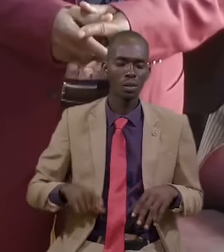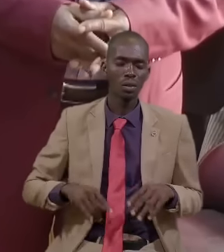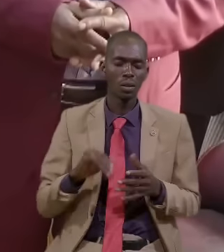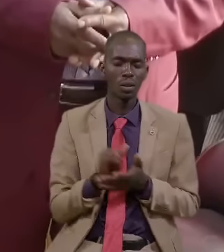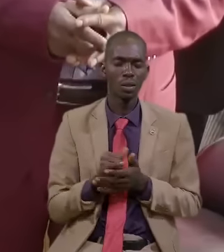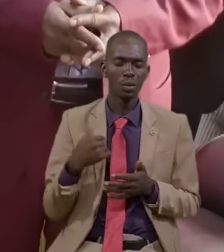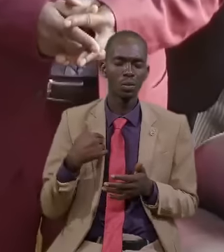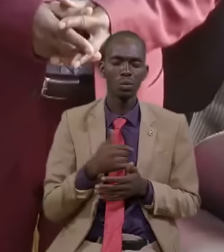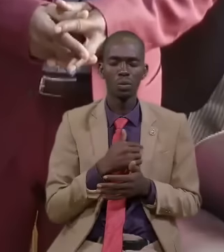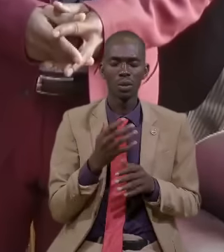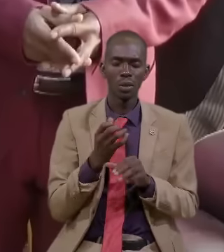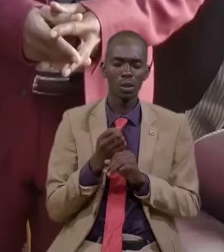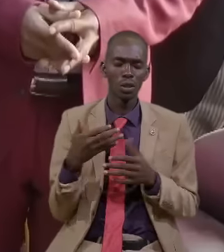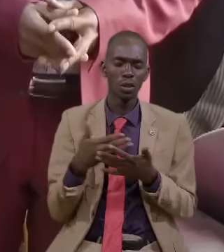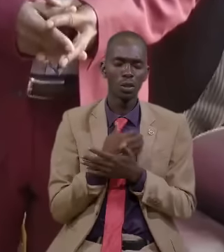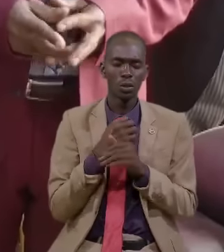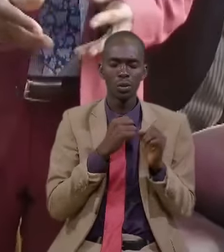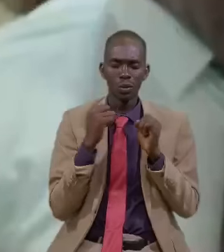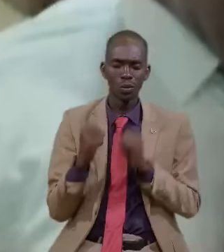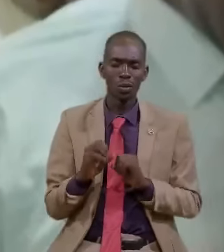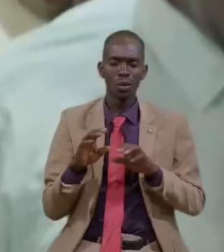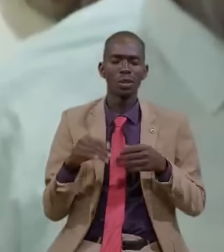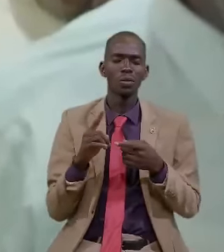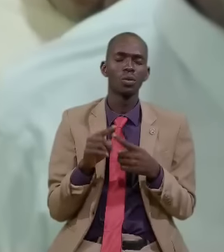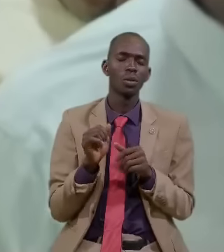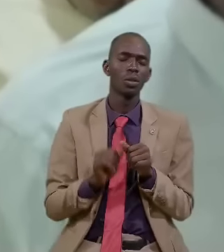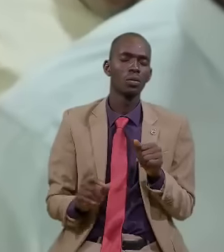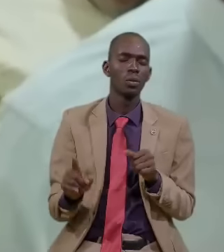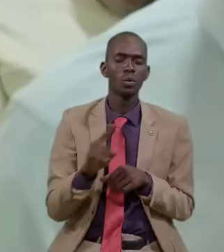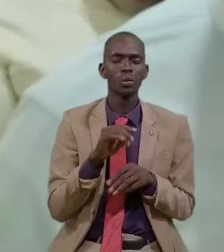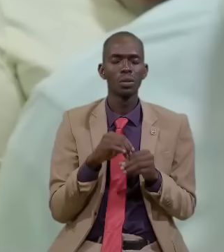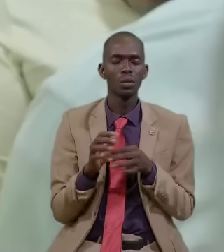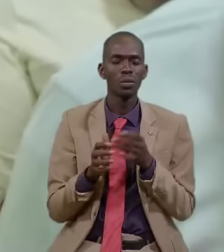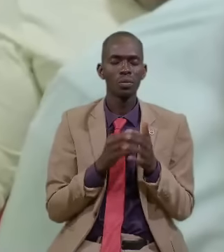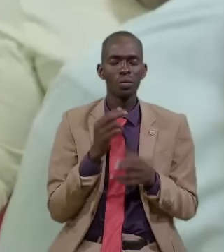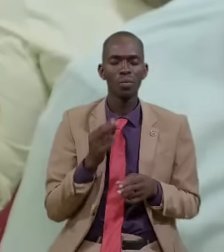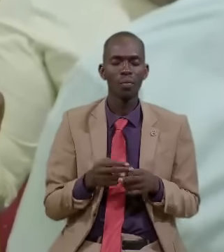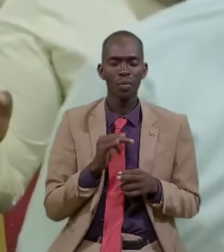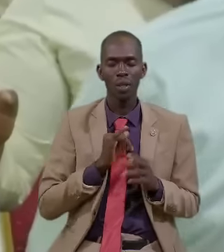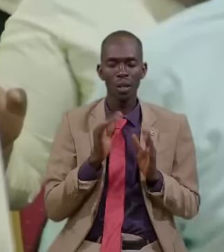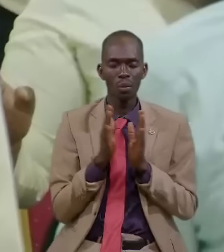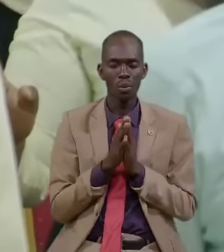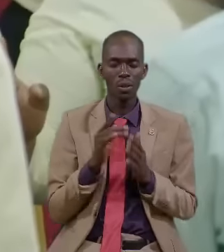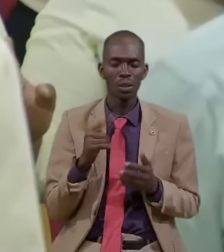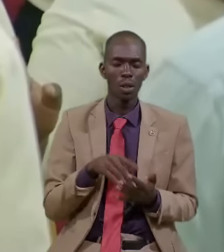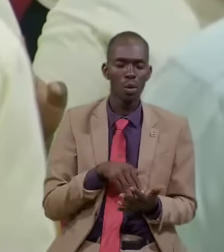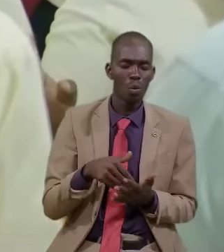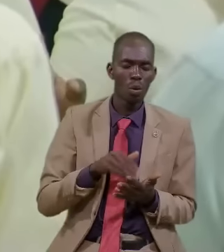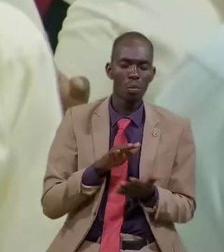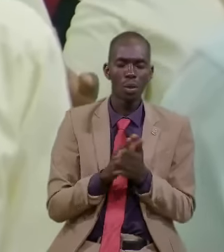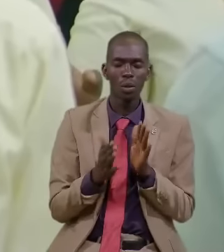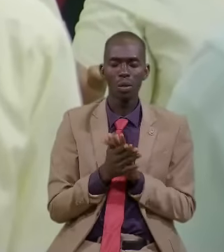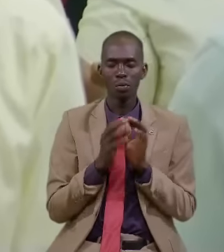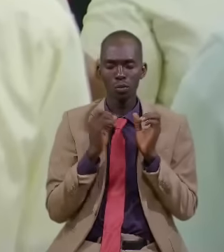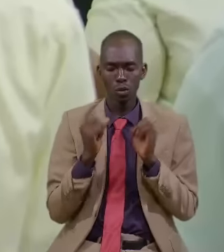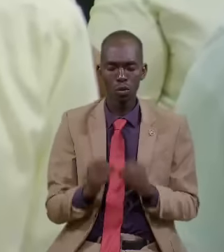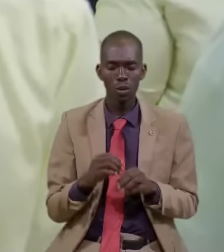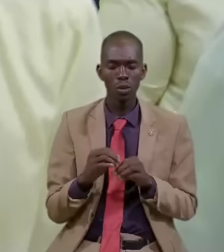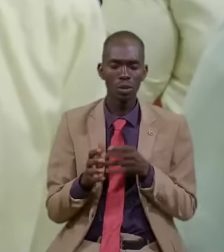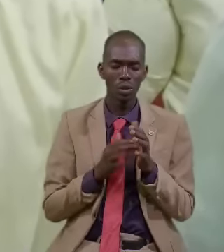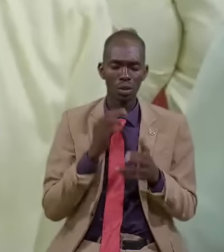strength. Grant unto everyone, and we pray the weak will become strong. The firm